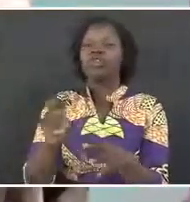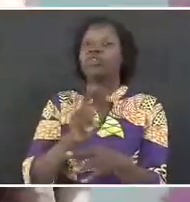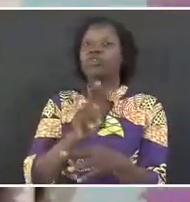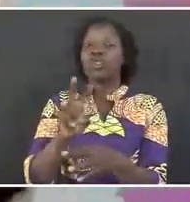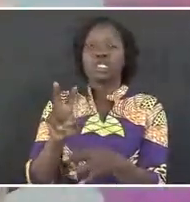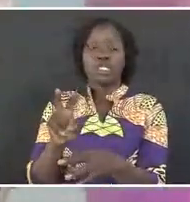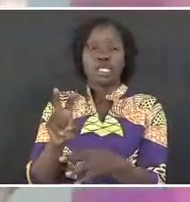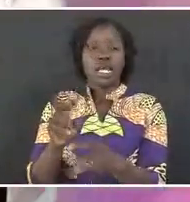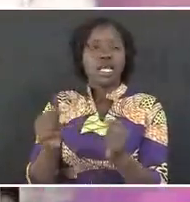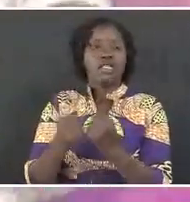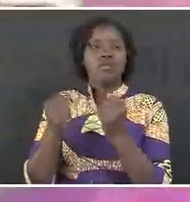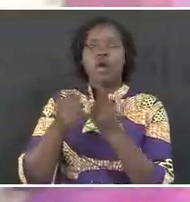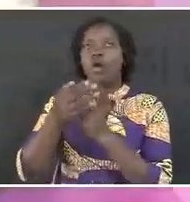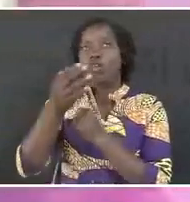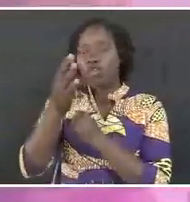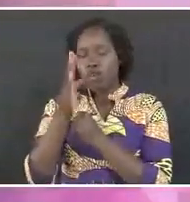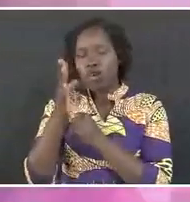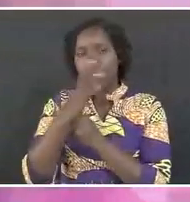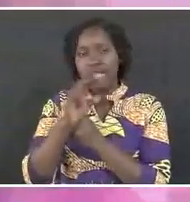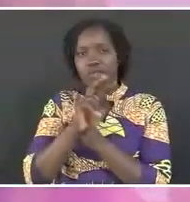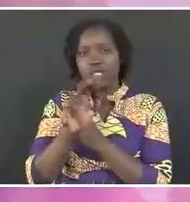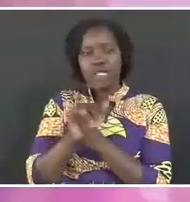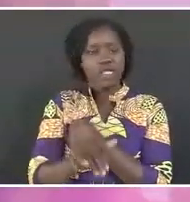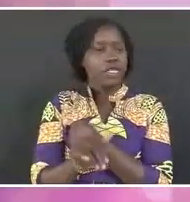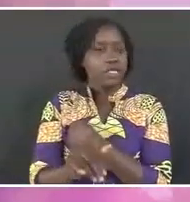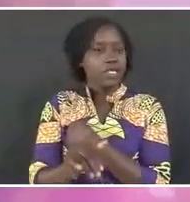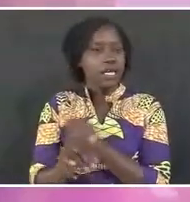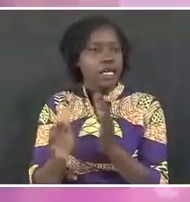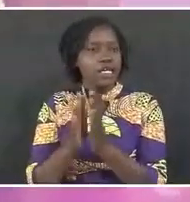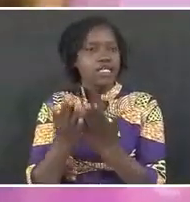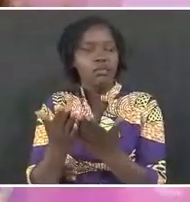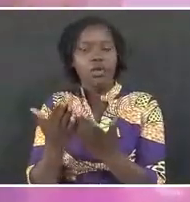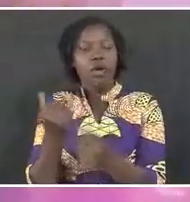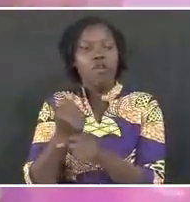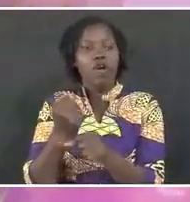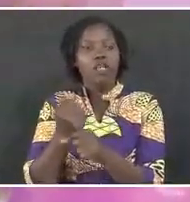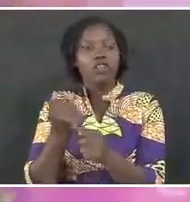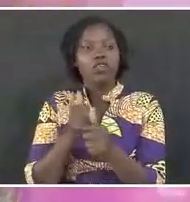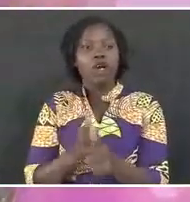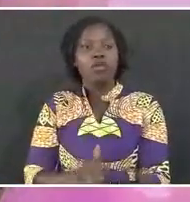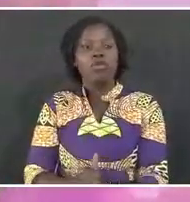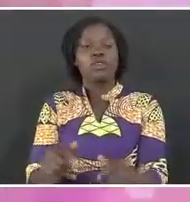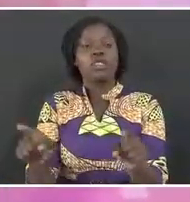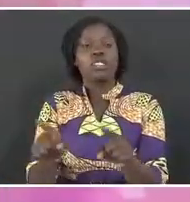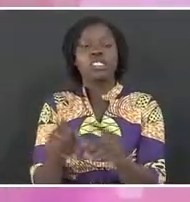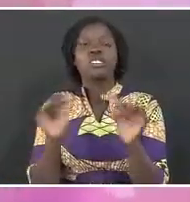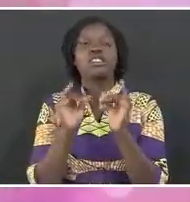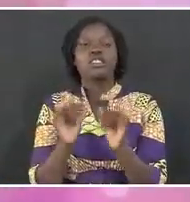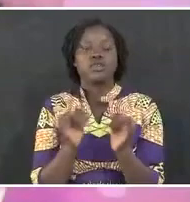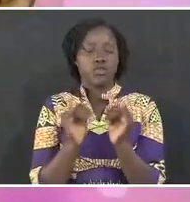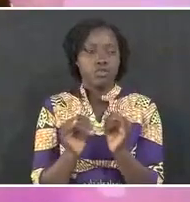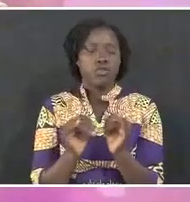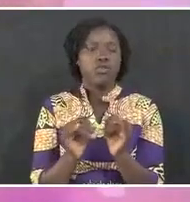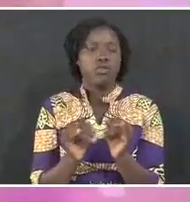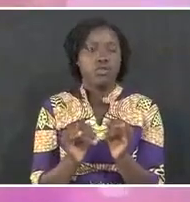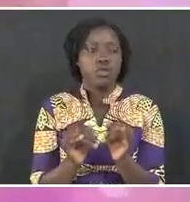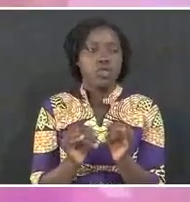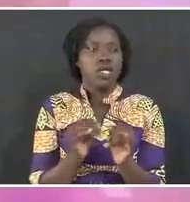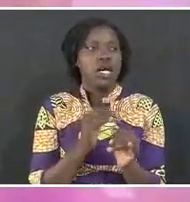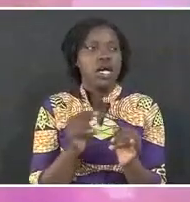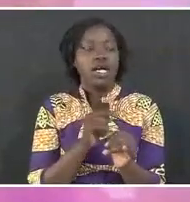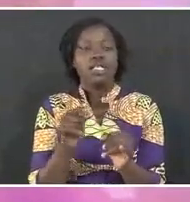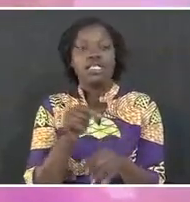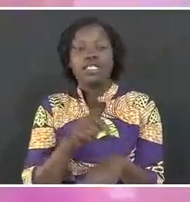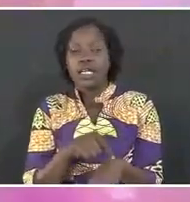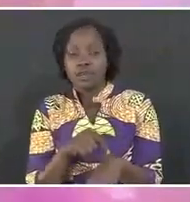see the power of God, and you see that the book of Acts of Apostles is still real. And there's this